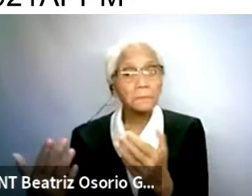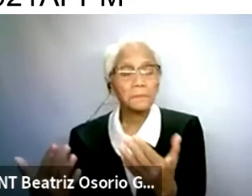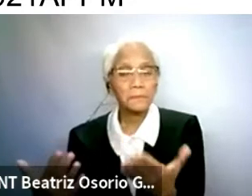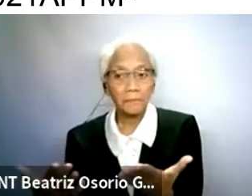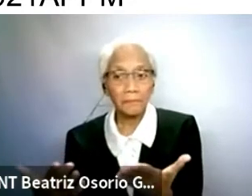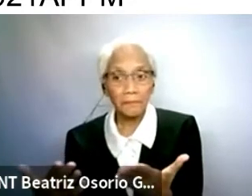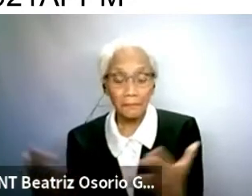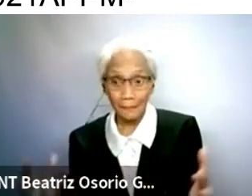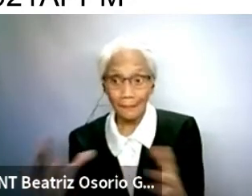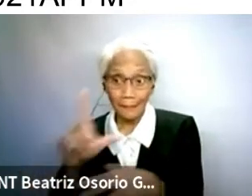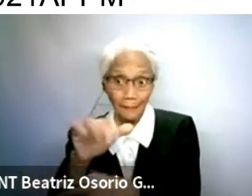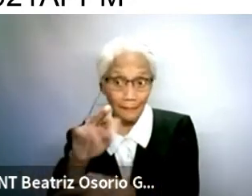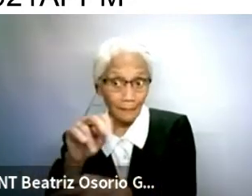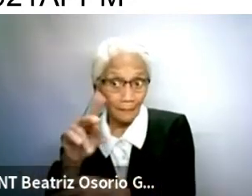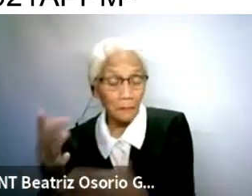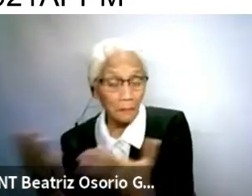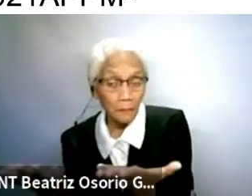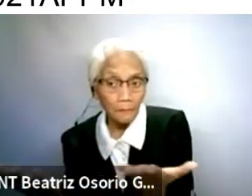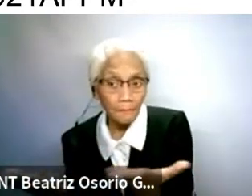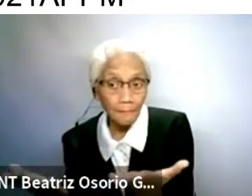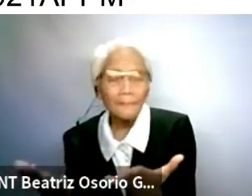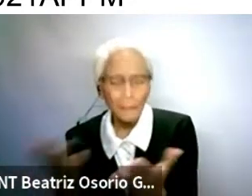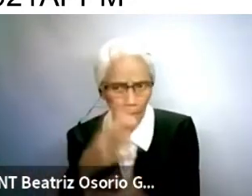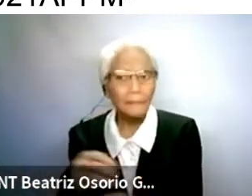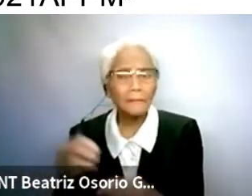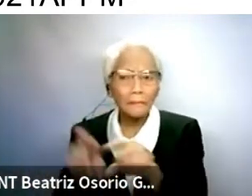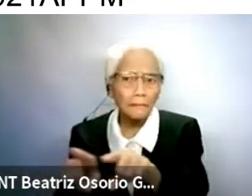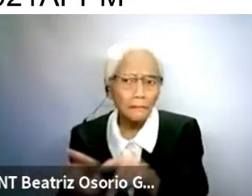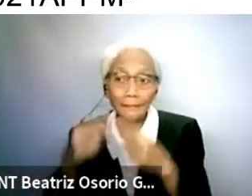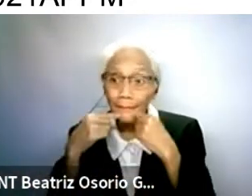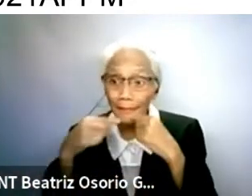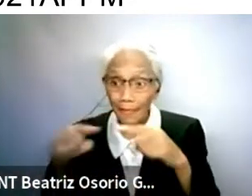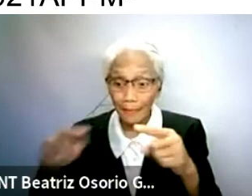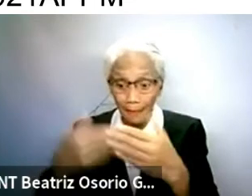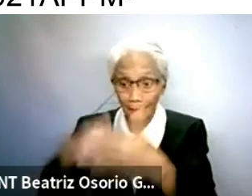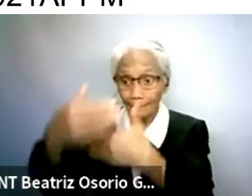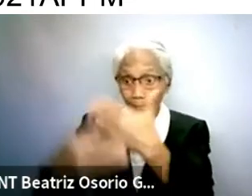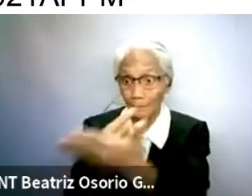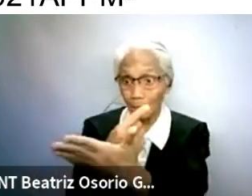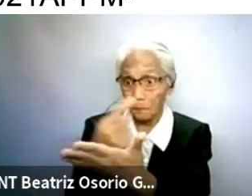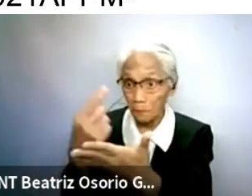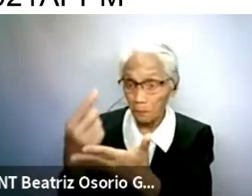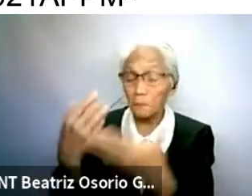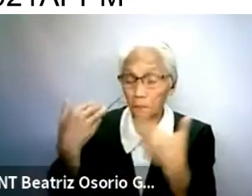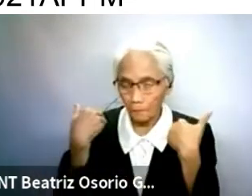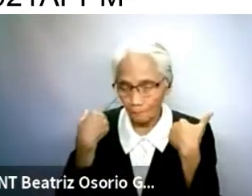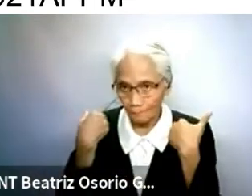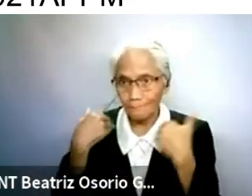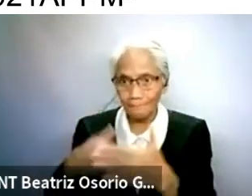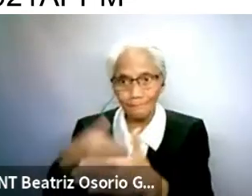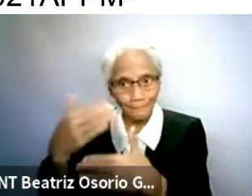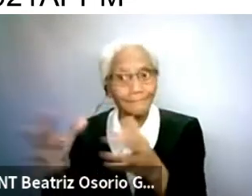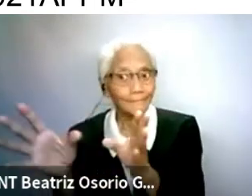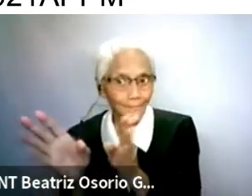The link is up here. And then also announce that next week we will have the next session, which will